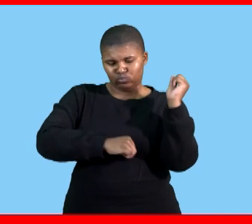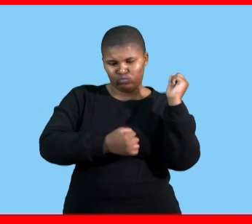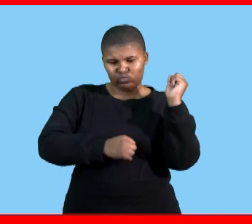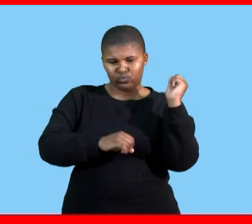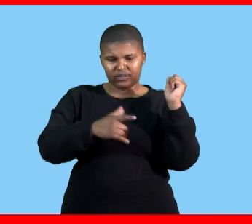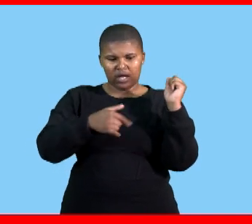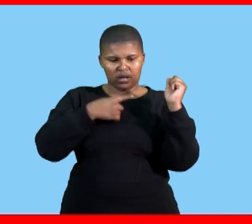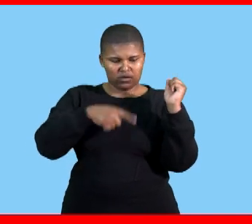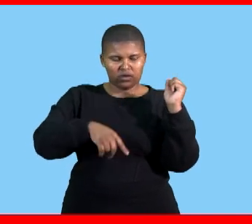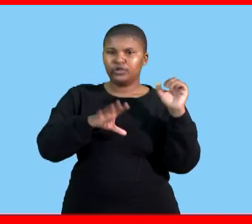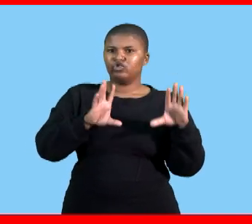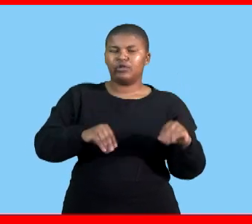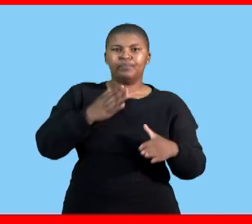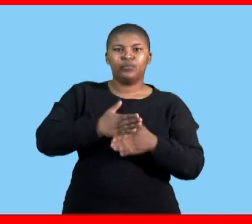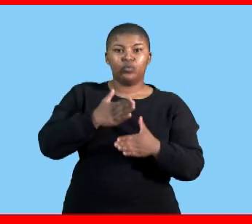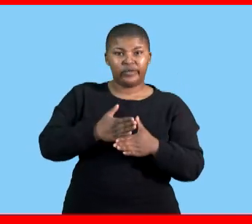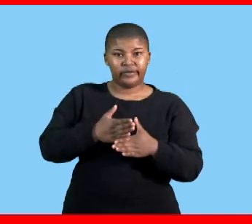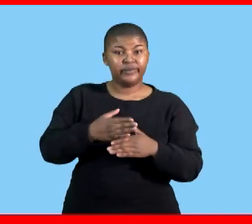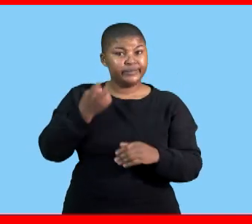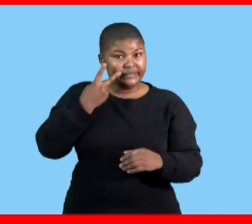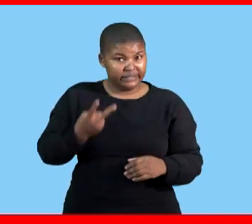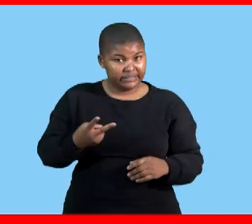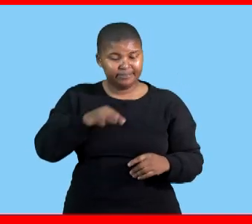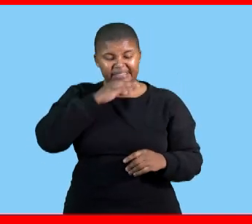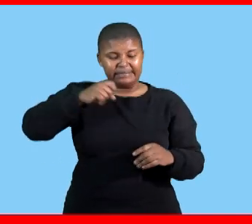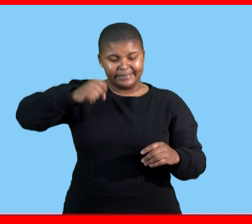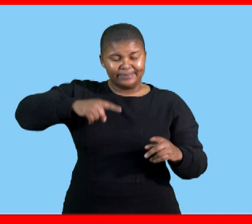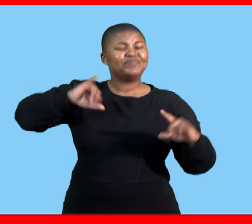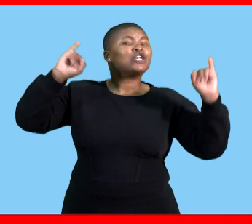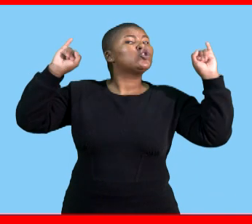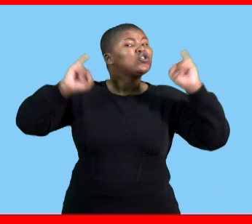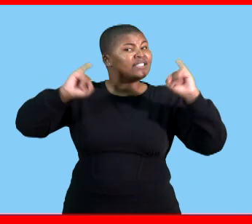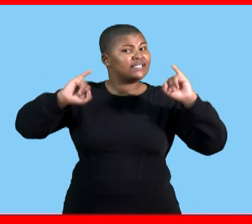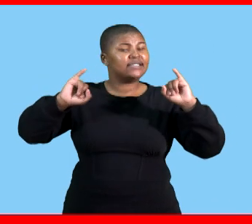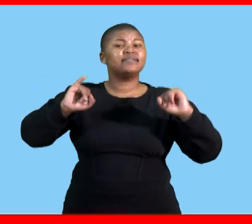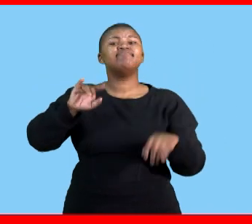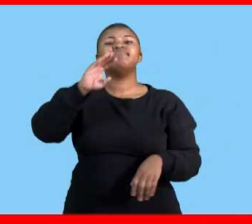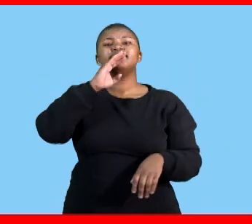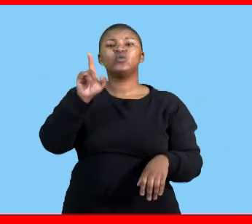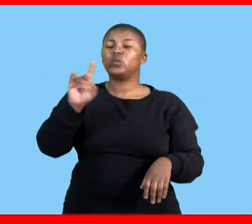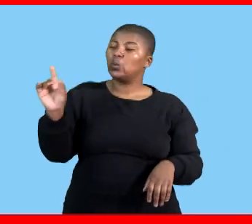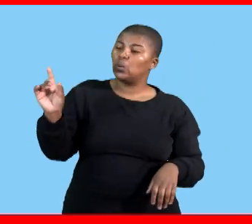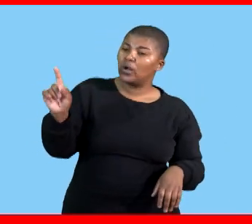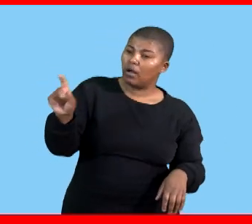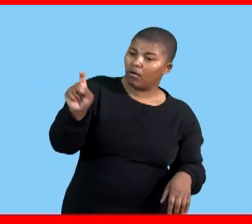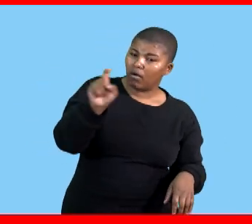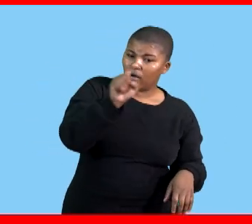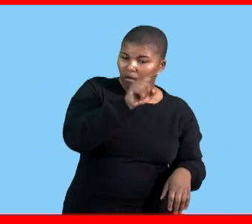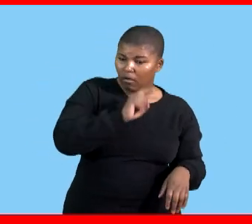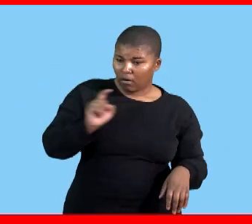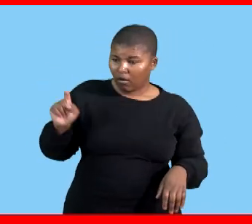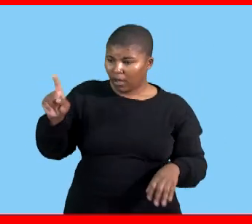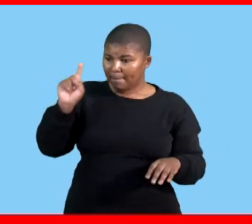the machine stops working. Now this is a crisis because it means that all the working activities that are